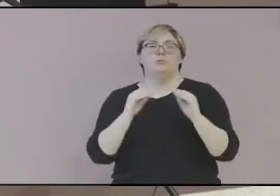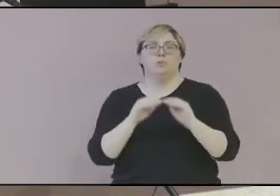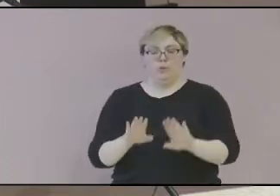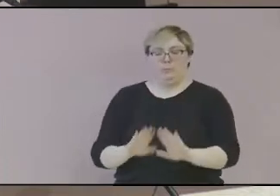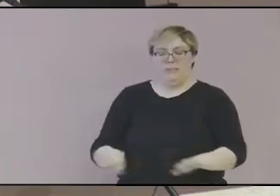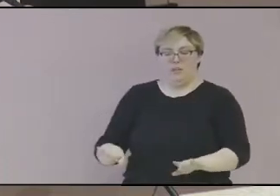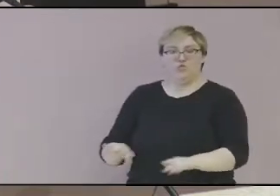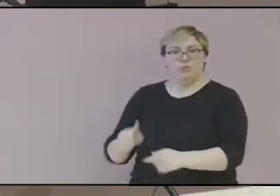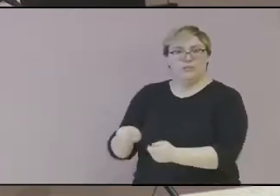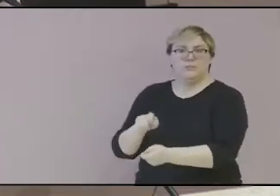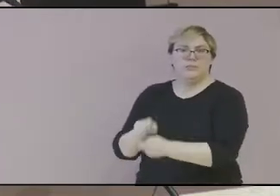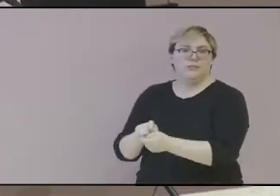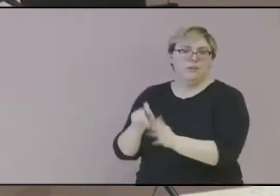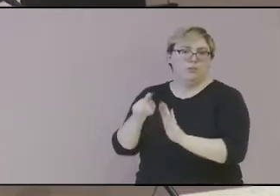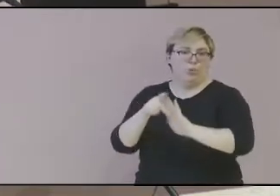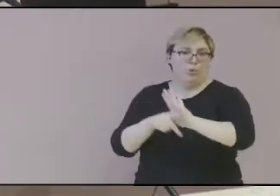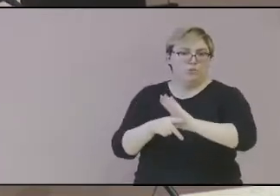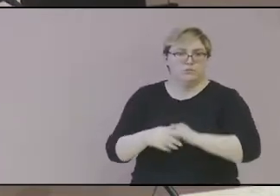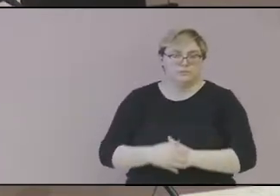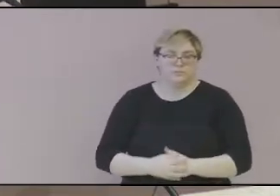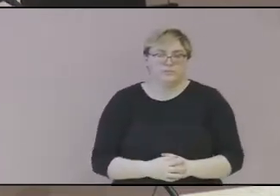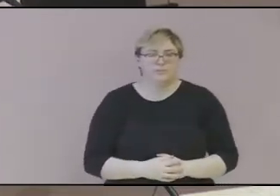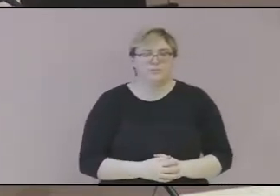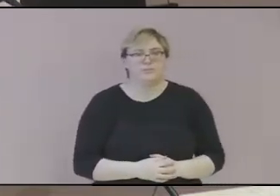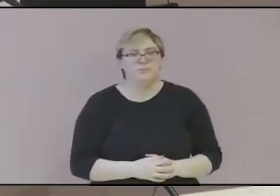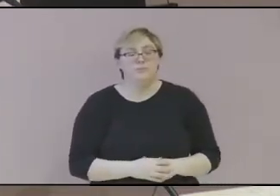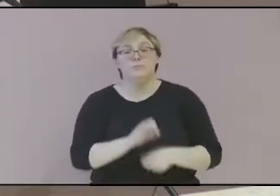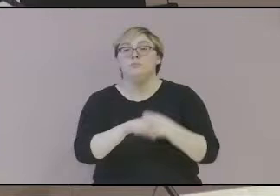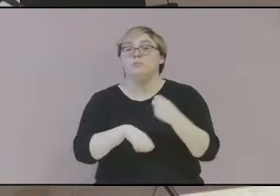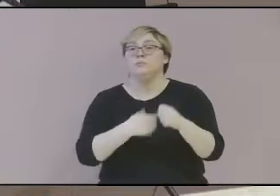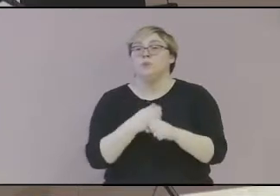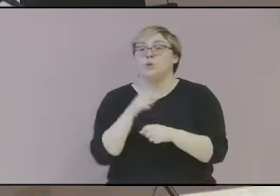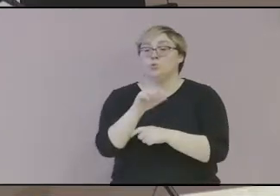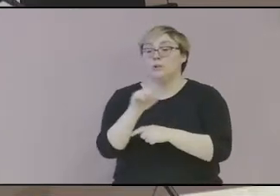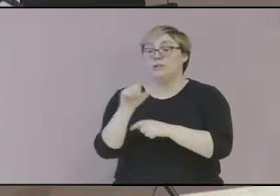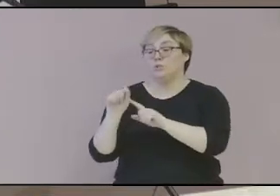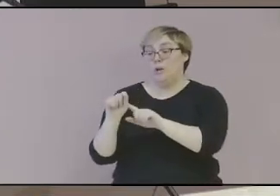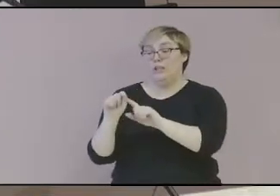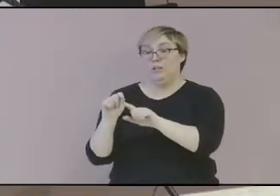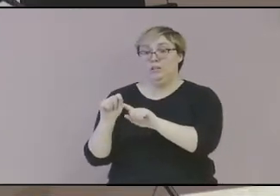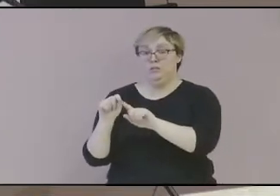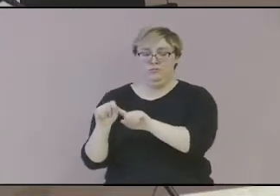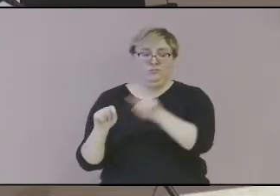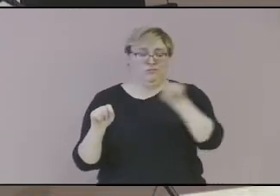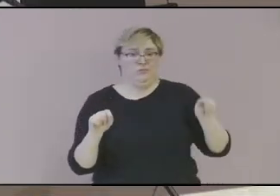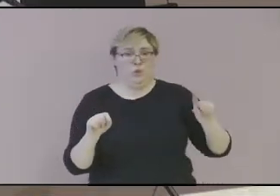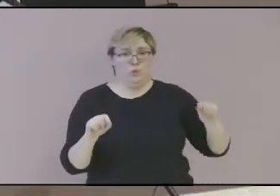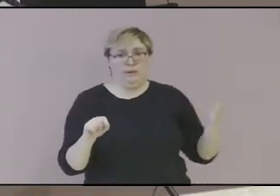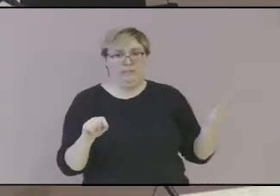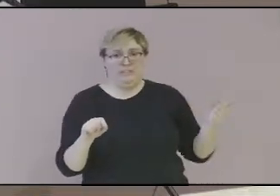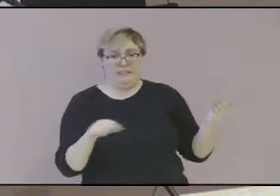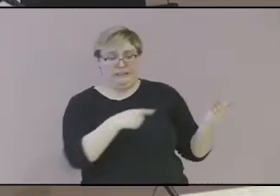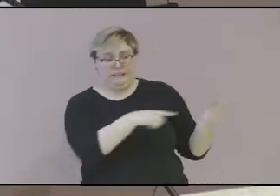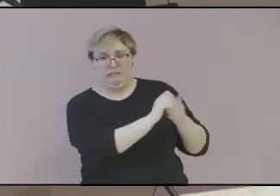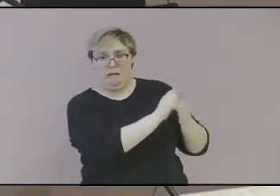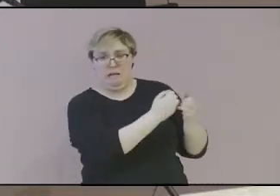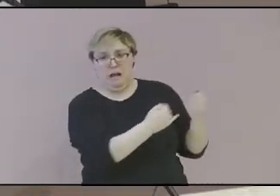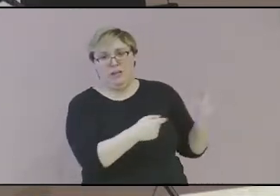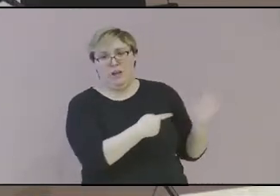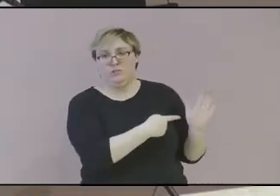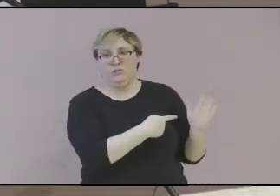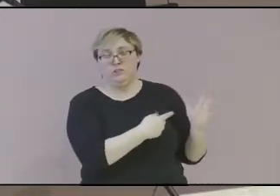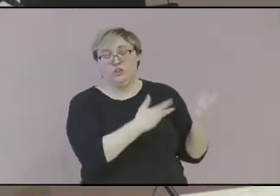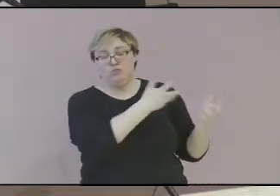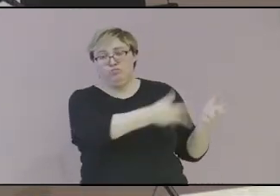In 2020, people who had completely ignored the 2015 guidelines that had been sitting on the State Department of Health website for